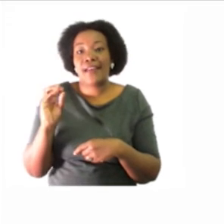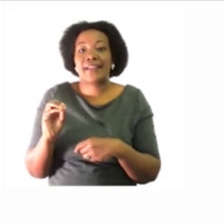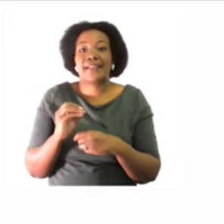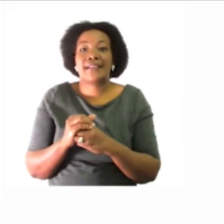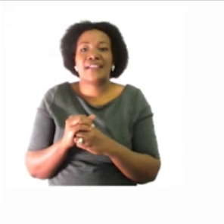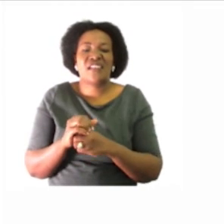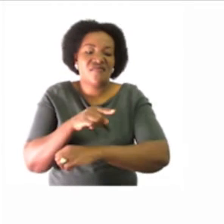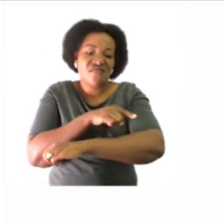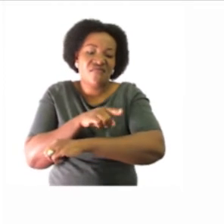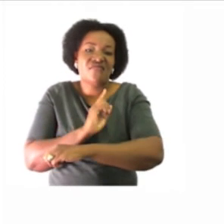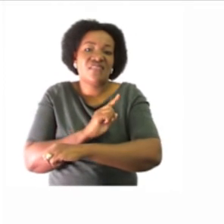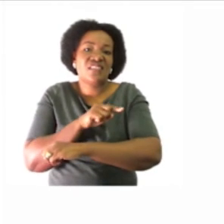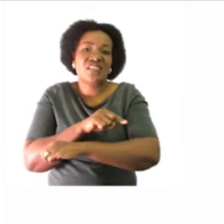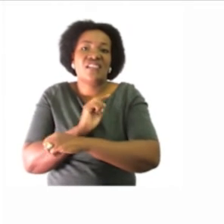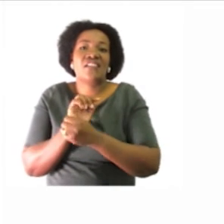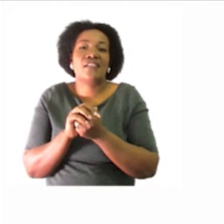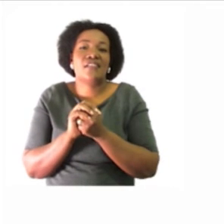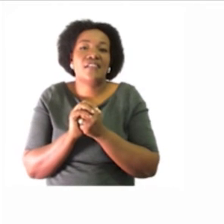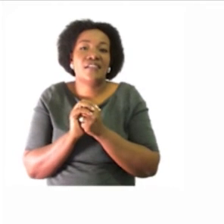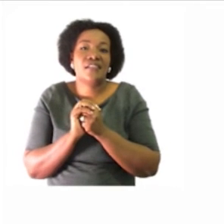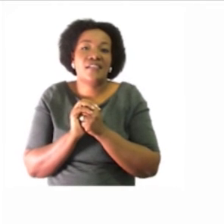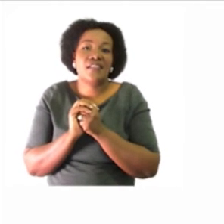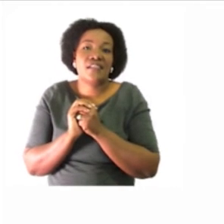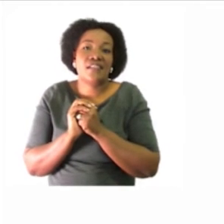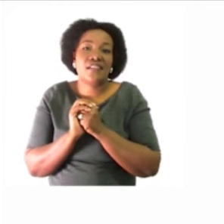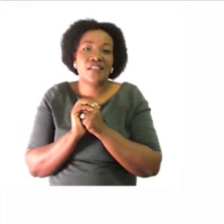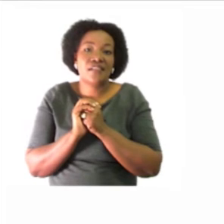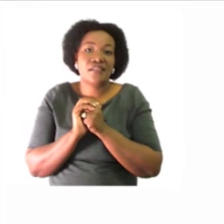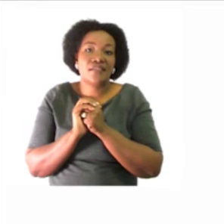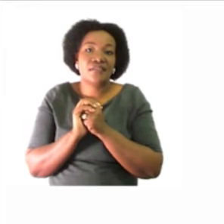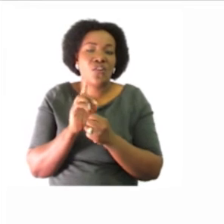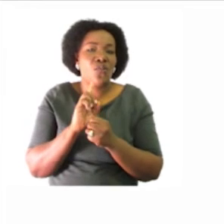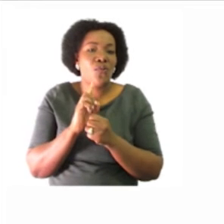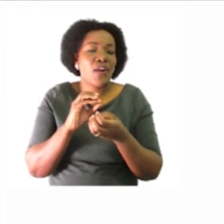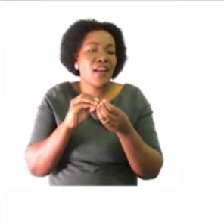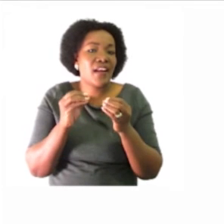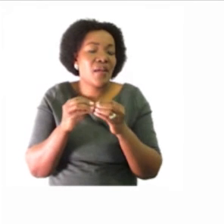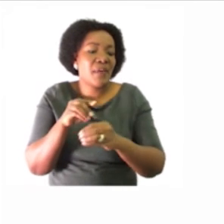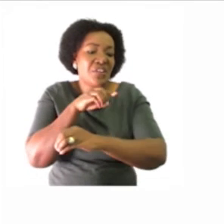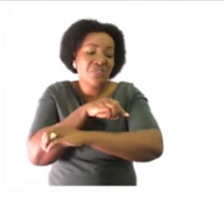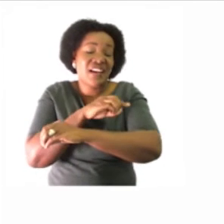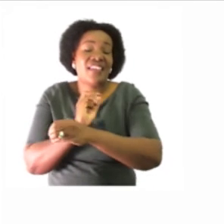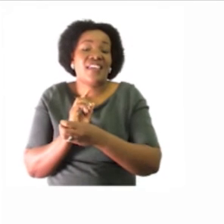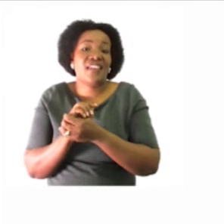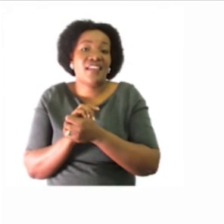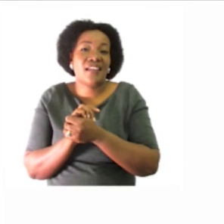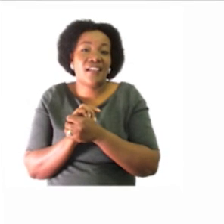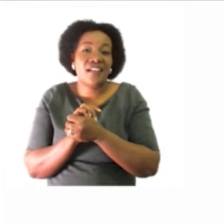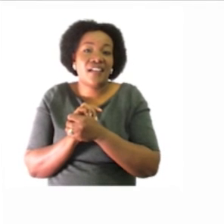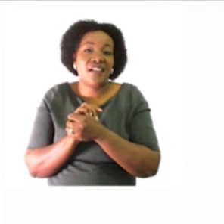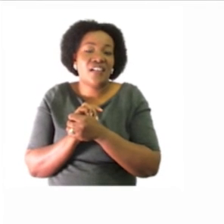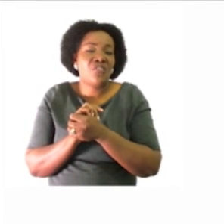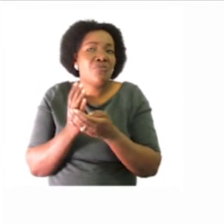what number multiplied by 10 will give us a total of a 90? What can we do there? Yes, we have